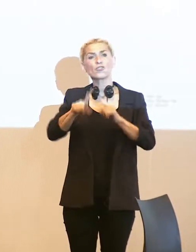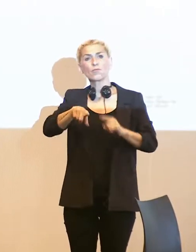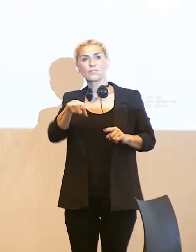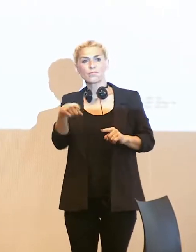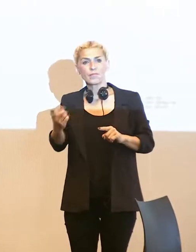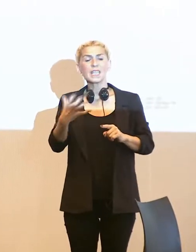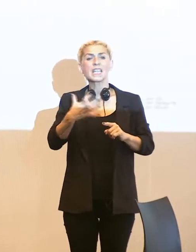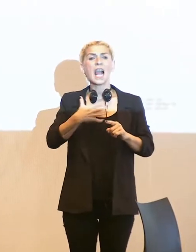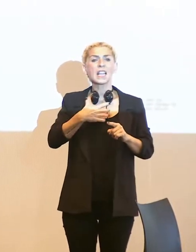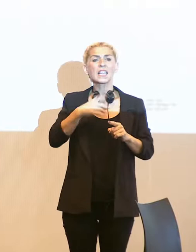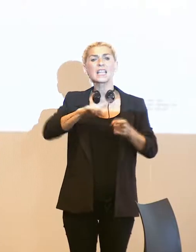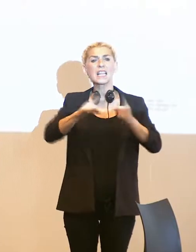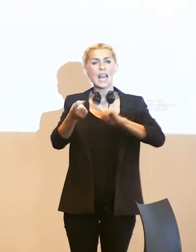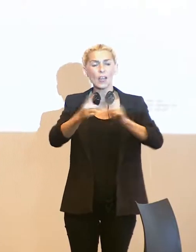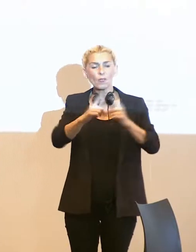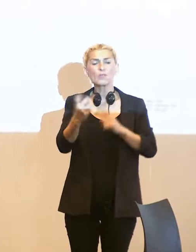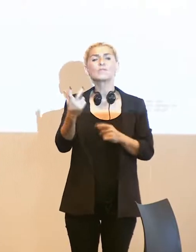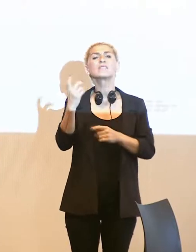head